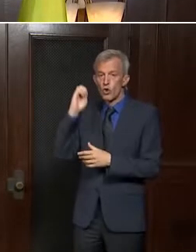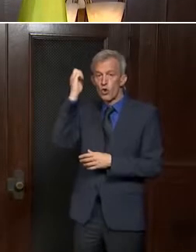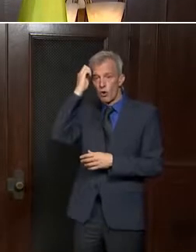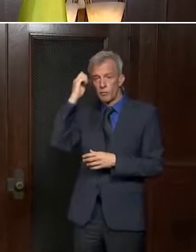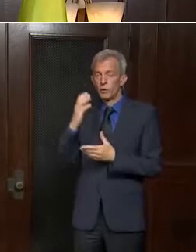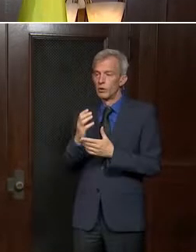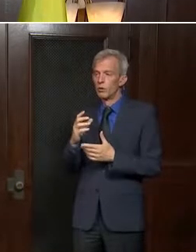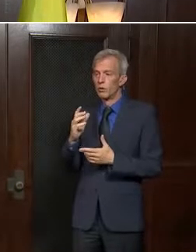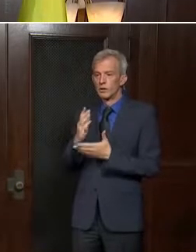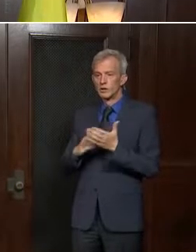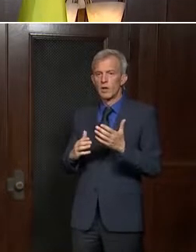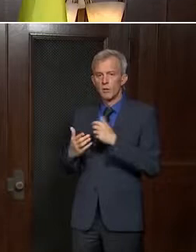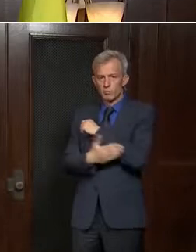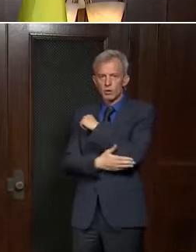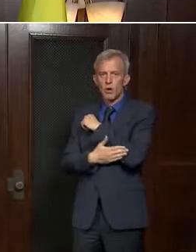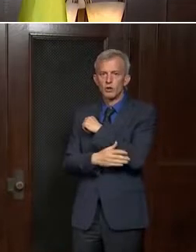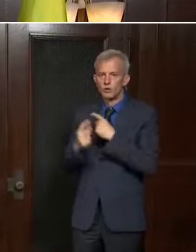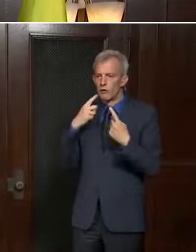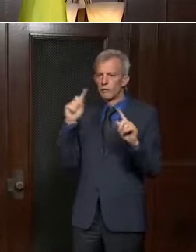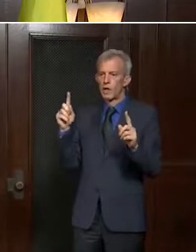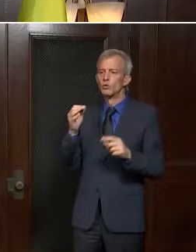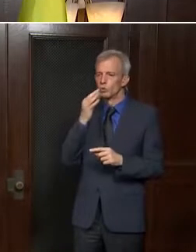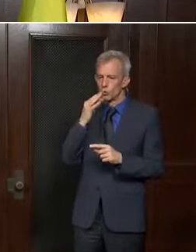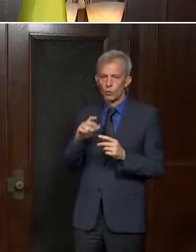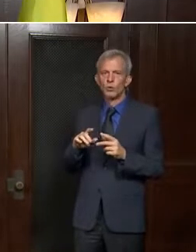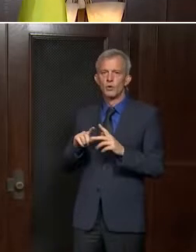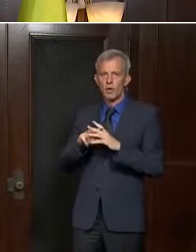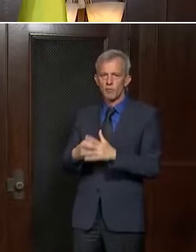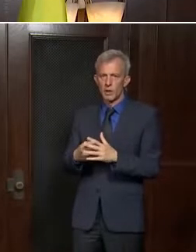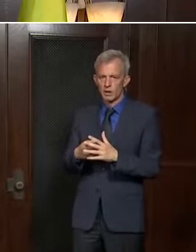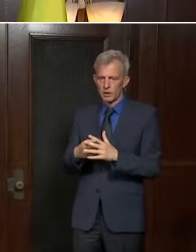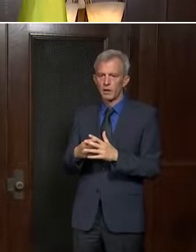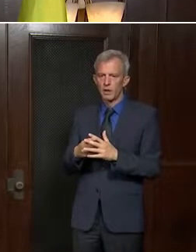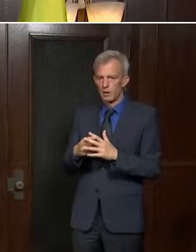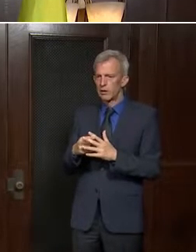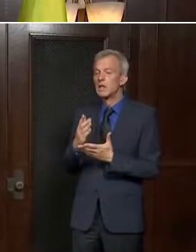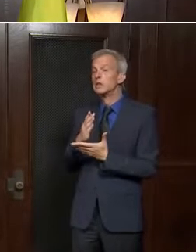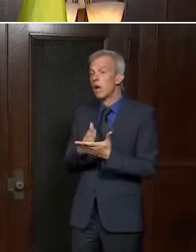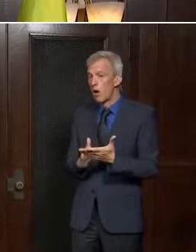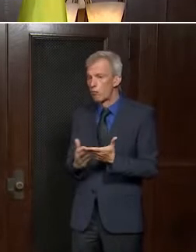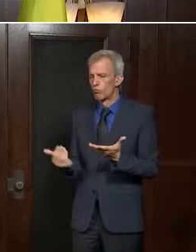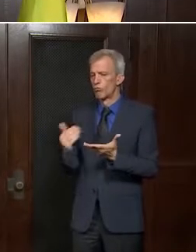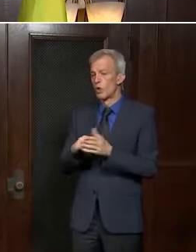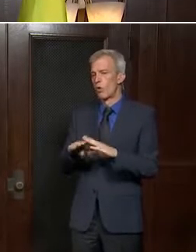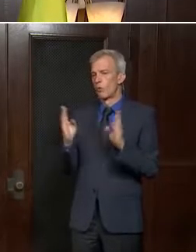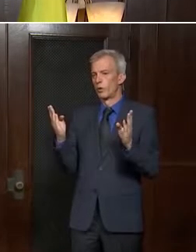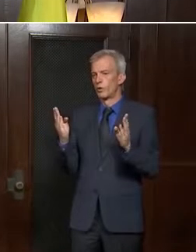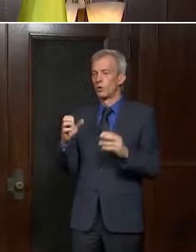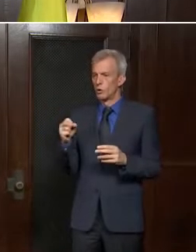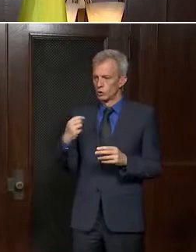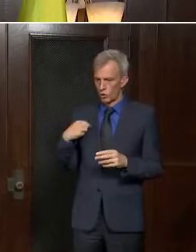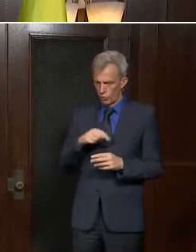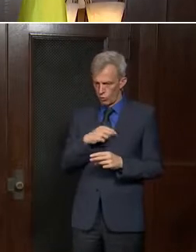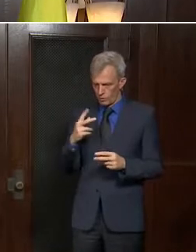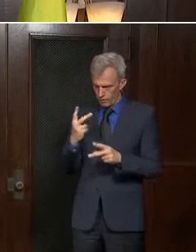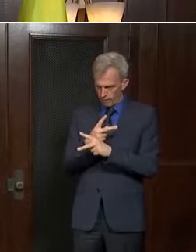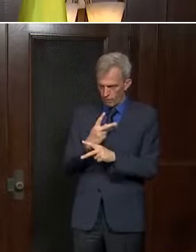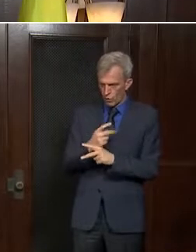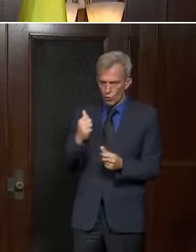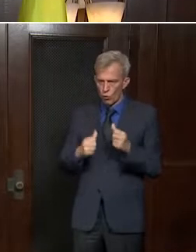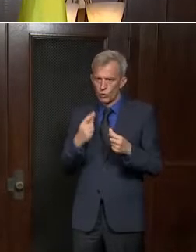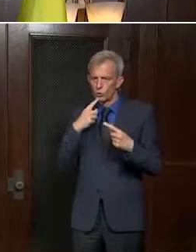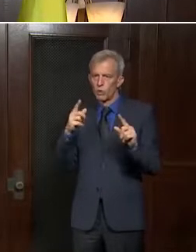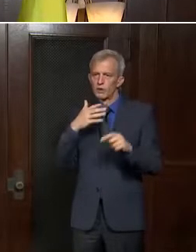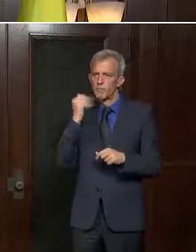started looking and have announced that soon they will begin in limited ways some reopening, so that we can adopt those best practices and bring